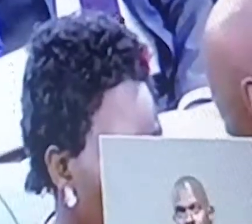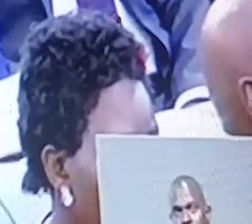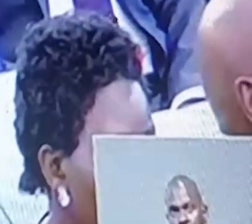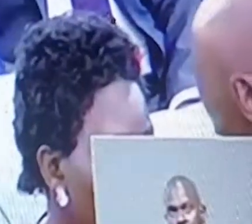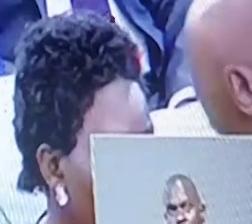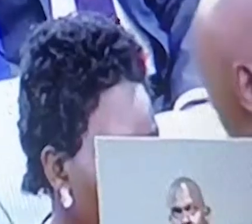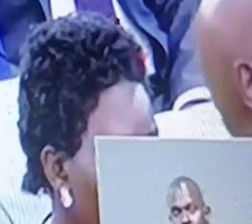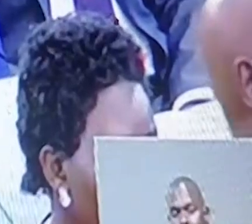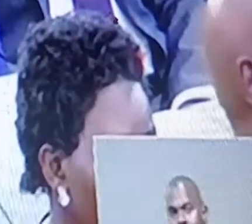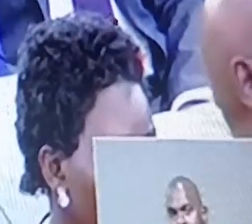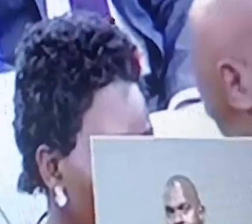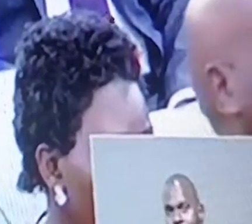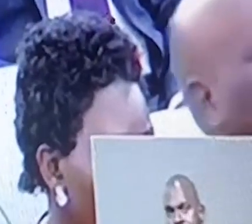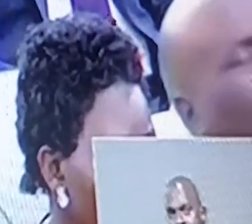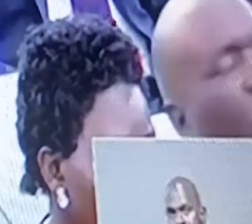a bill